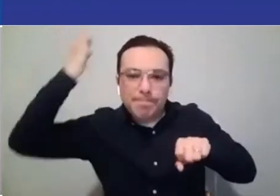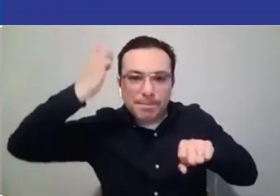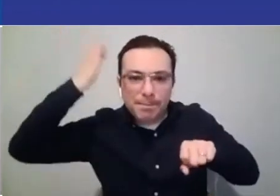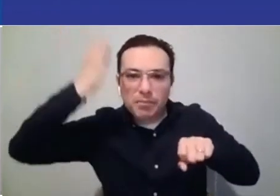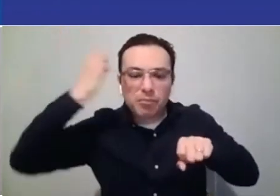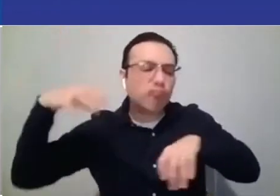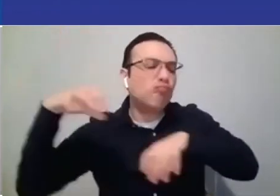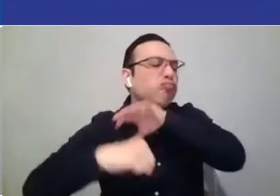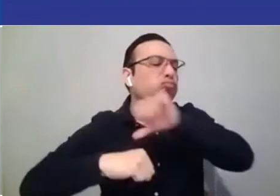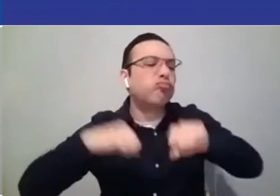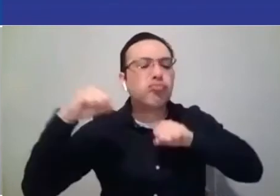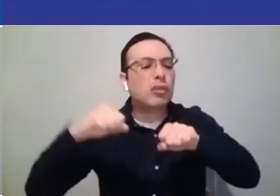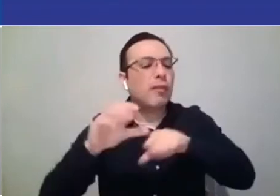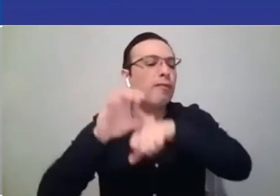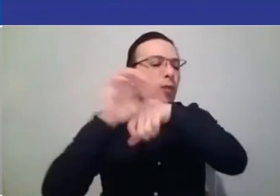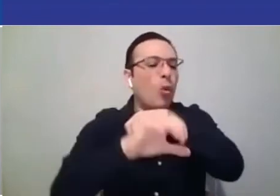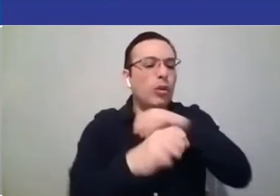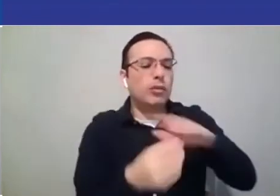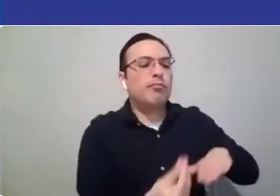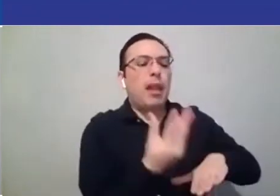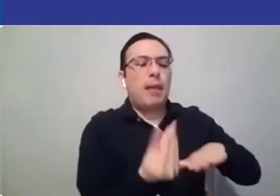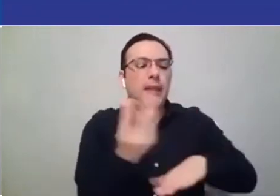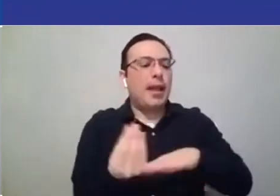white colonizer, and